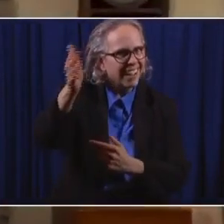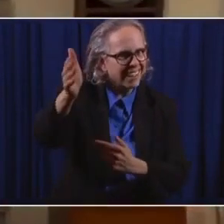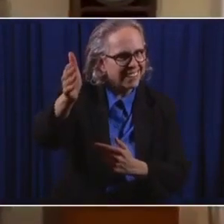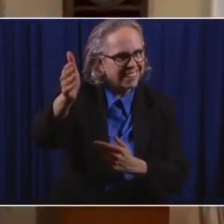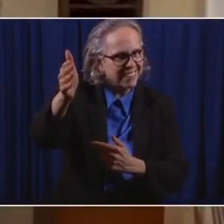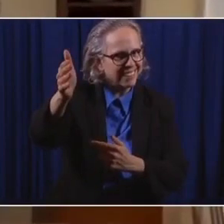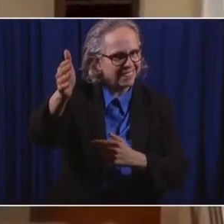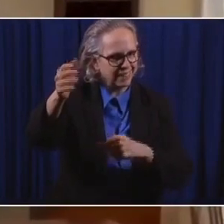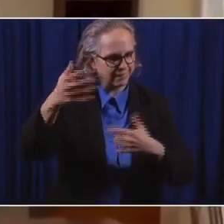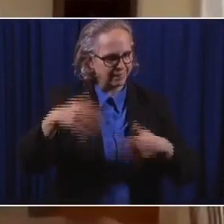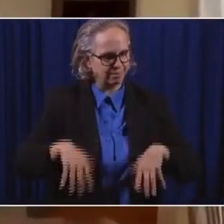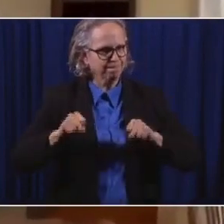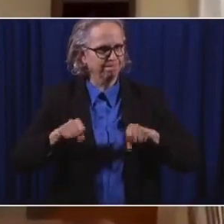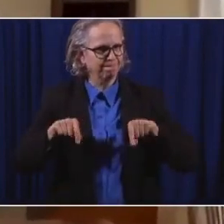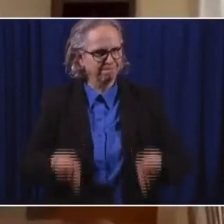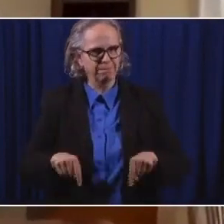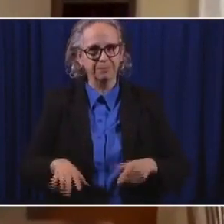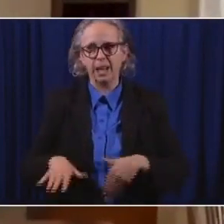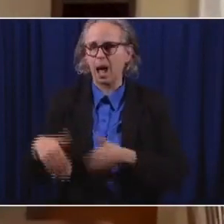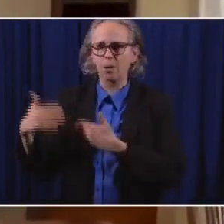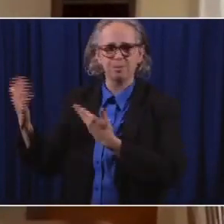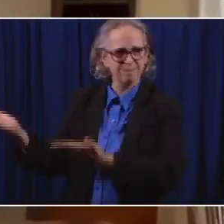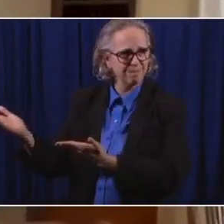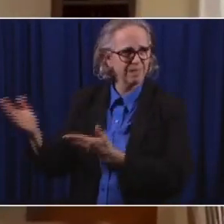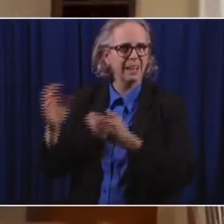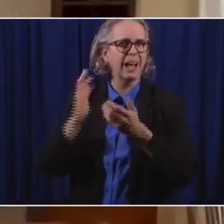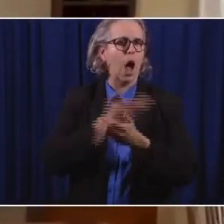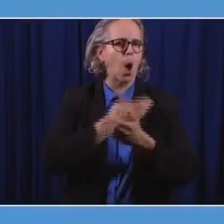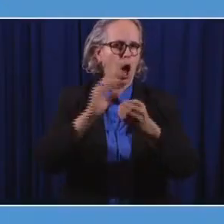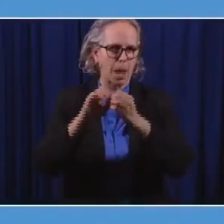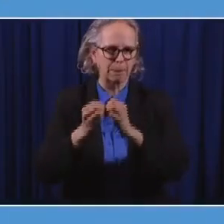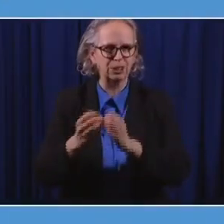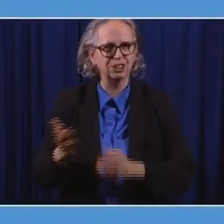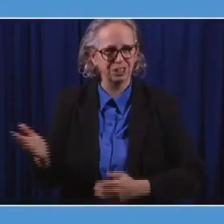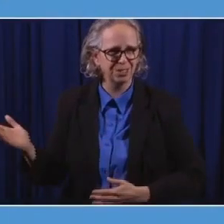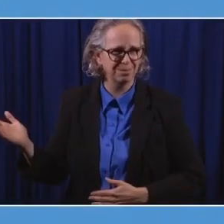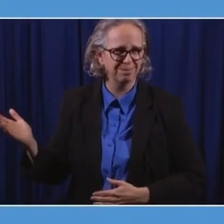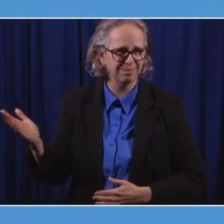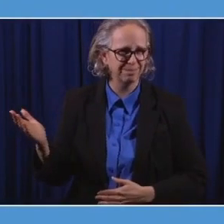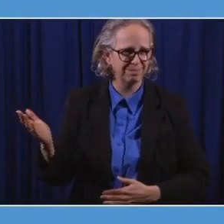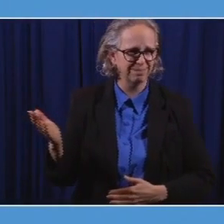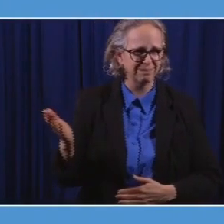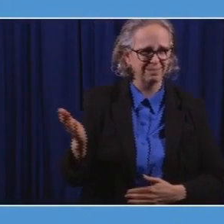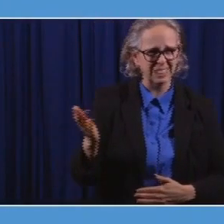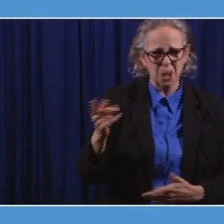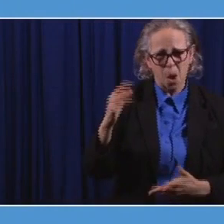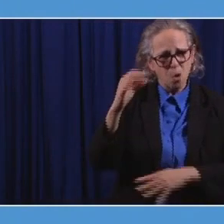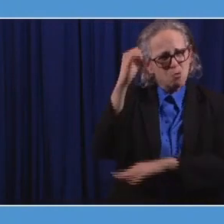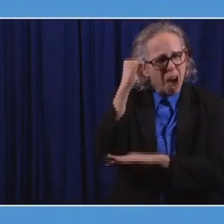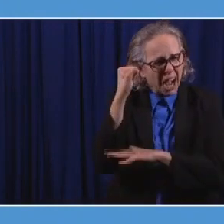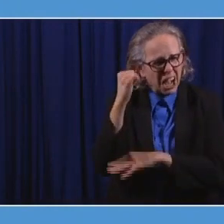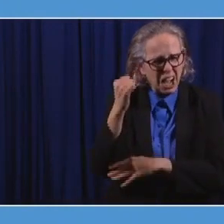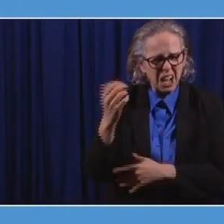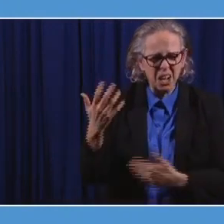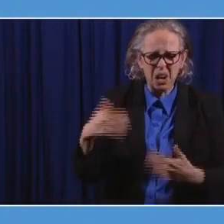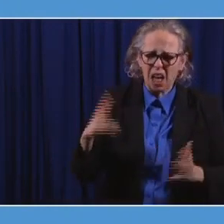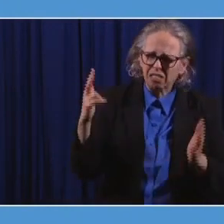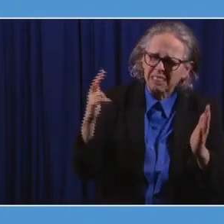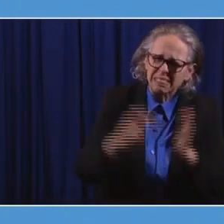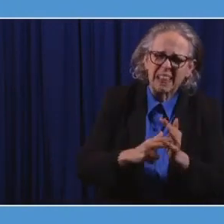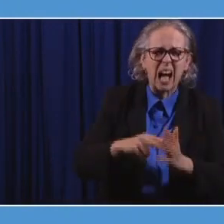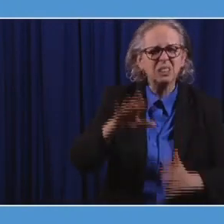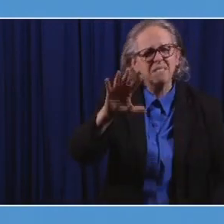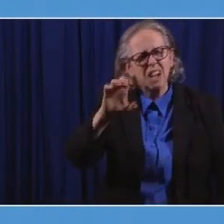see, today we have, as I said, set another record. We report 3,590